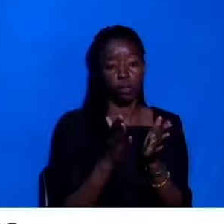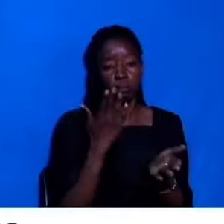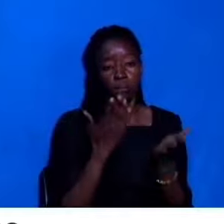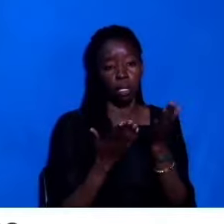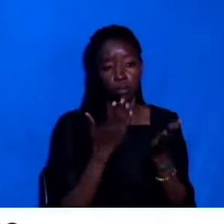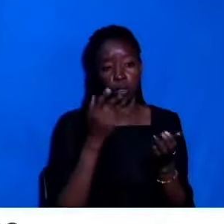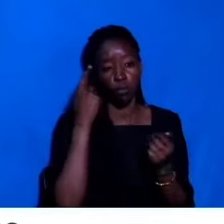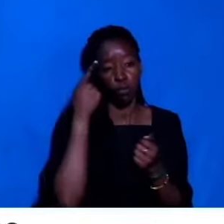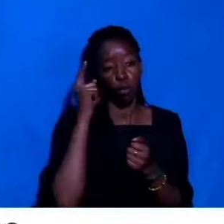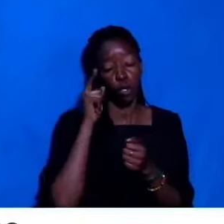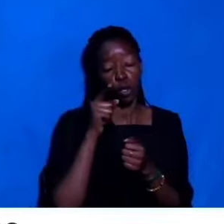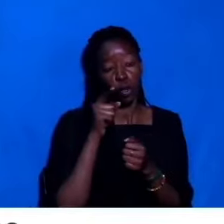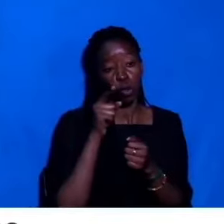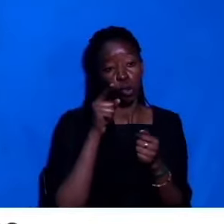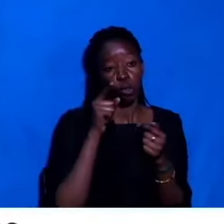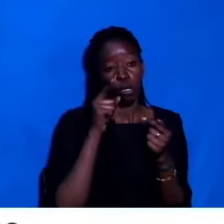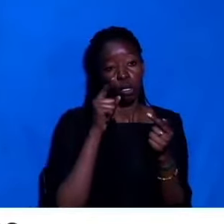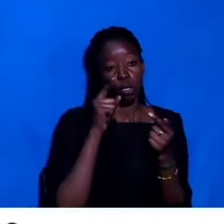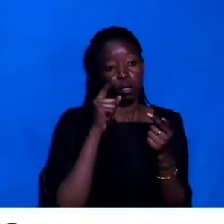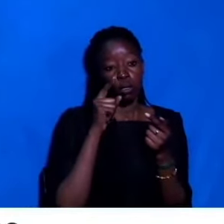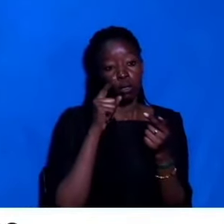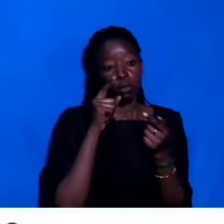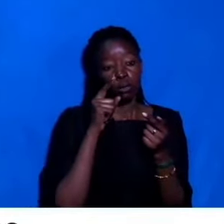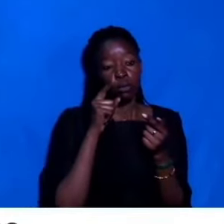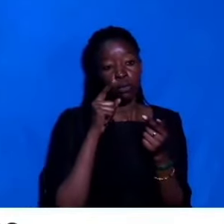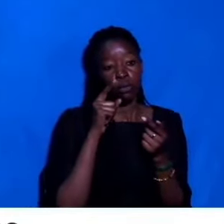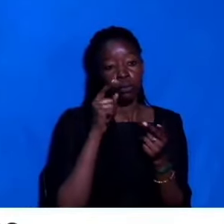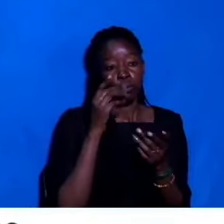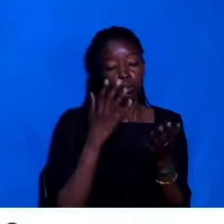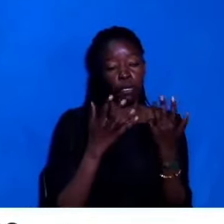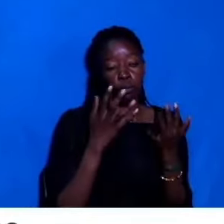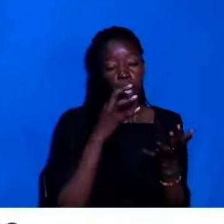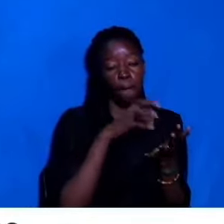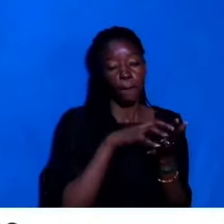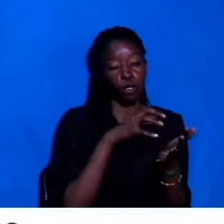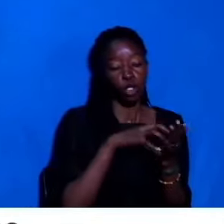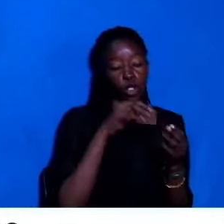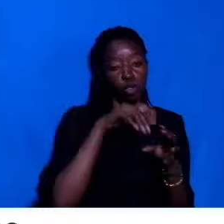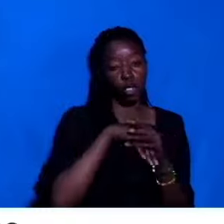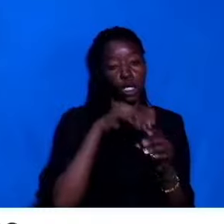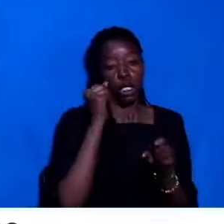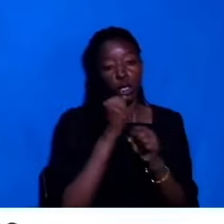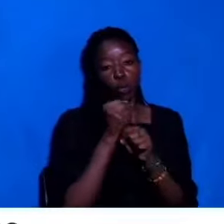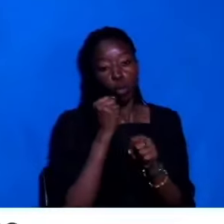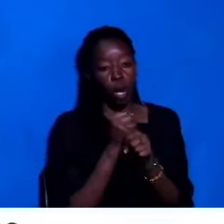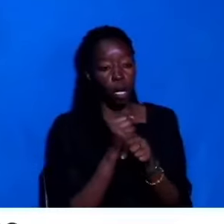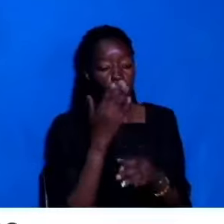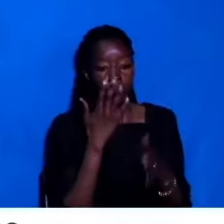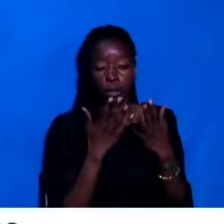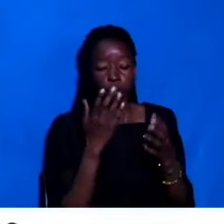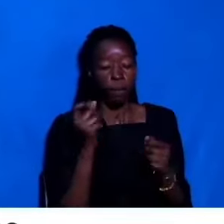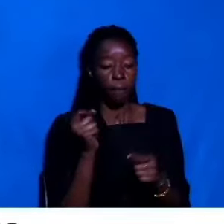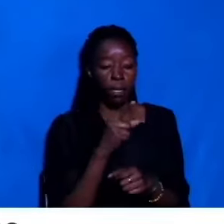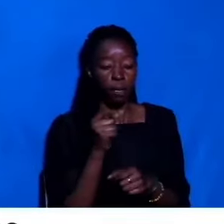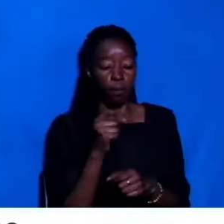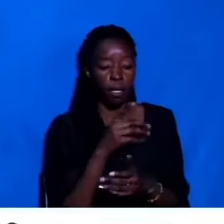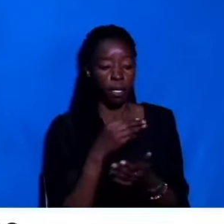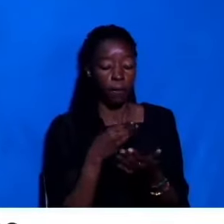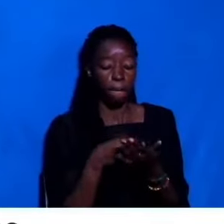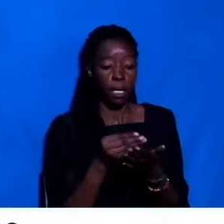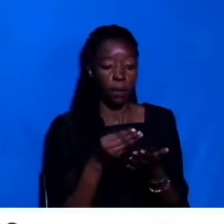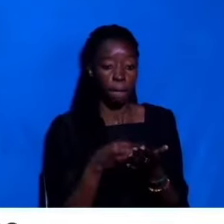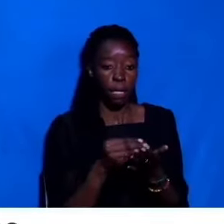you to a position. A title at work, you know, a salary. There are people who are looking for